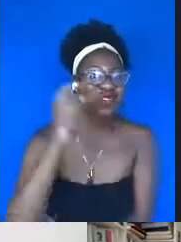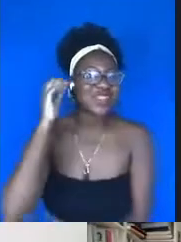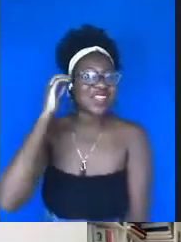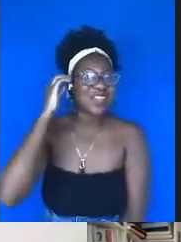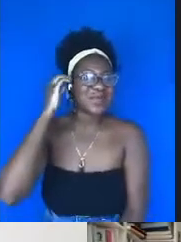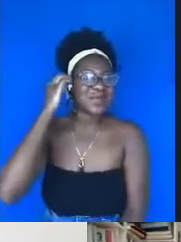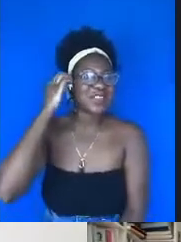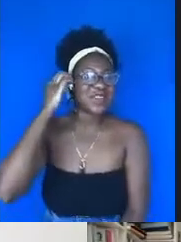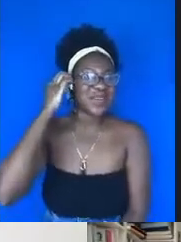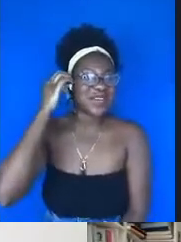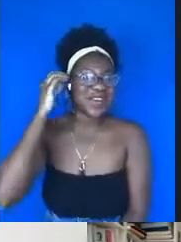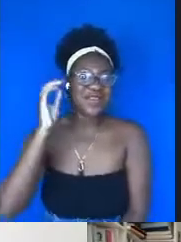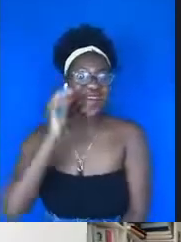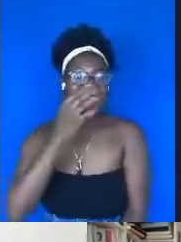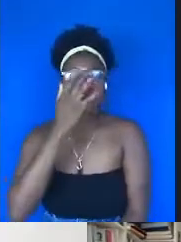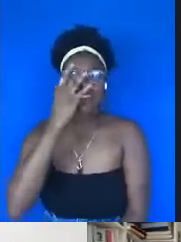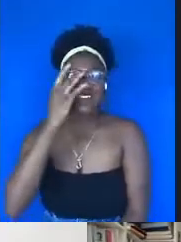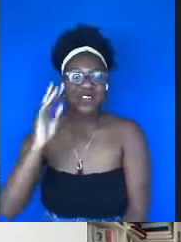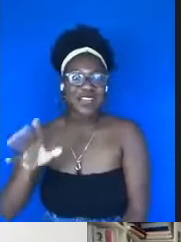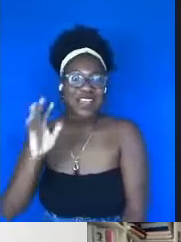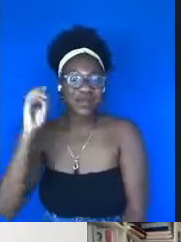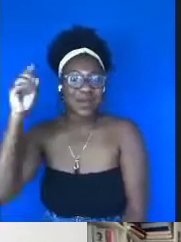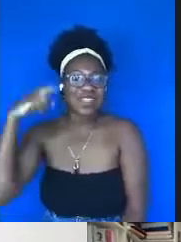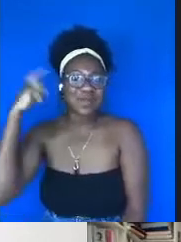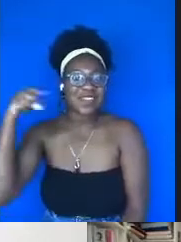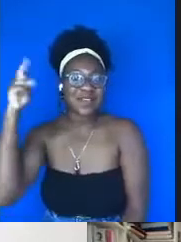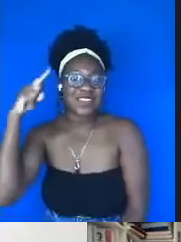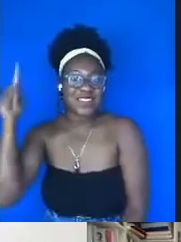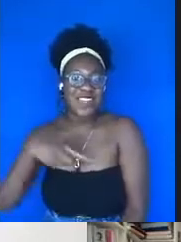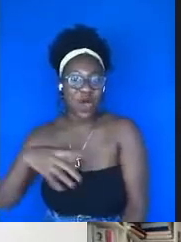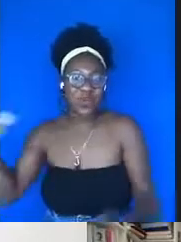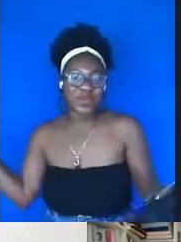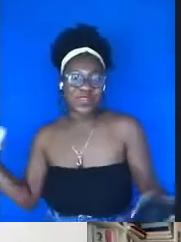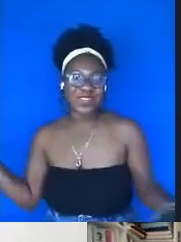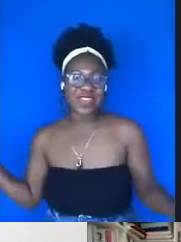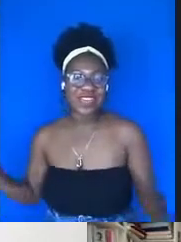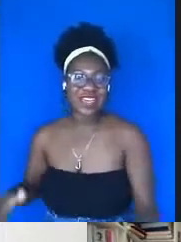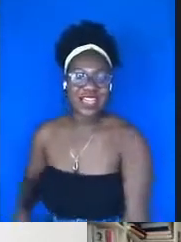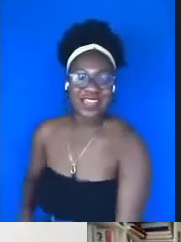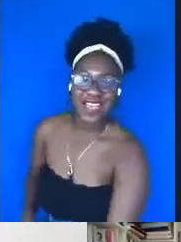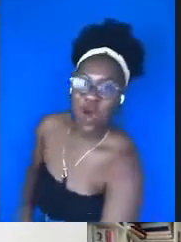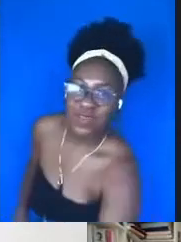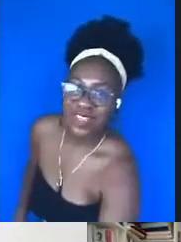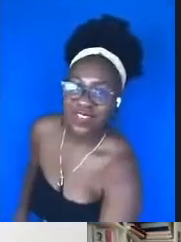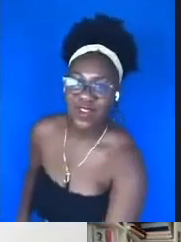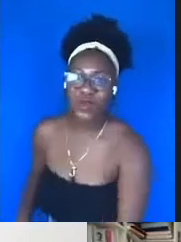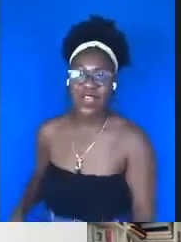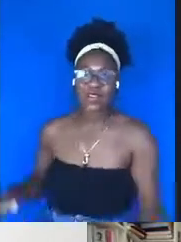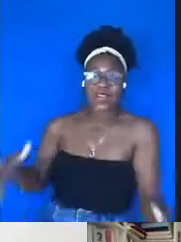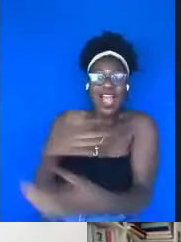I like that you said that because for me, finding my sexy looks like reminding myself to stay open physically because I